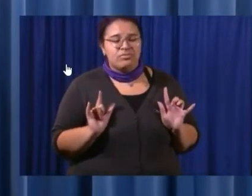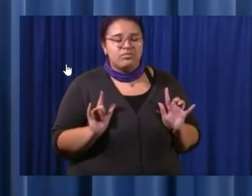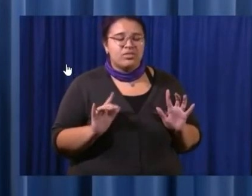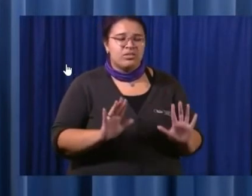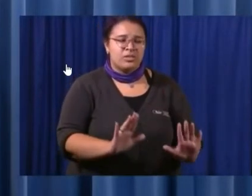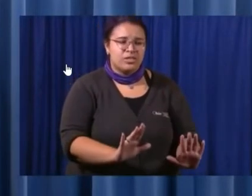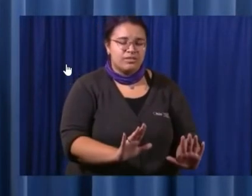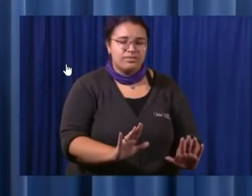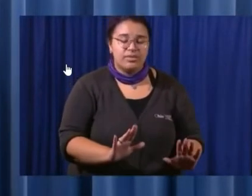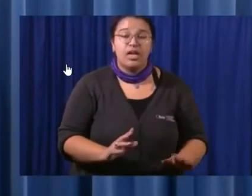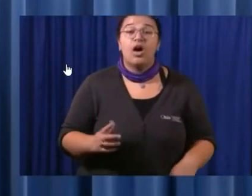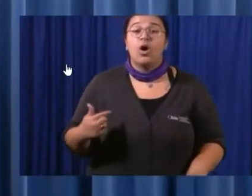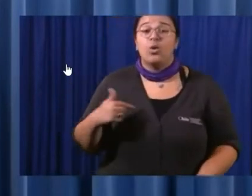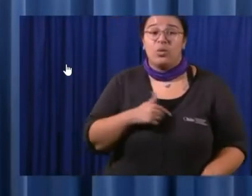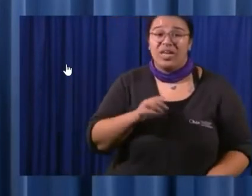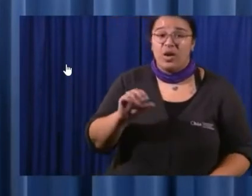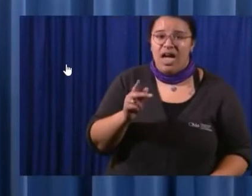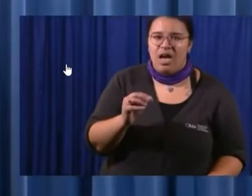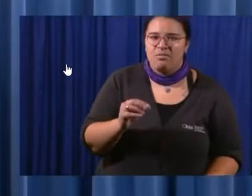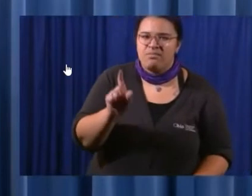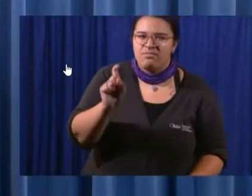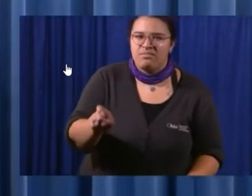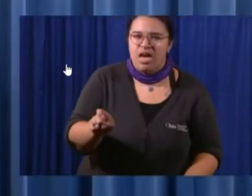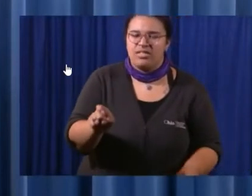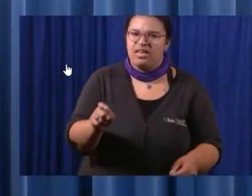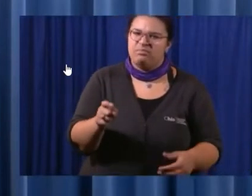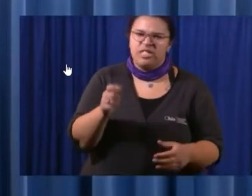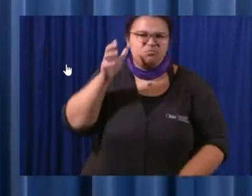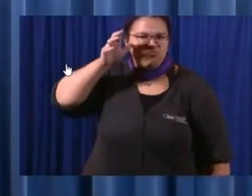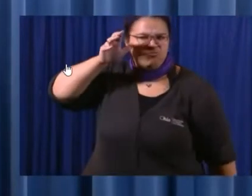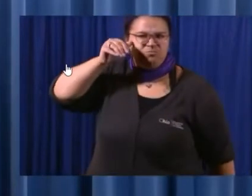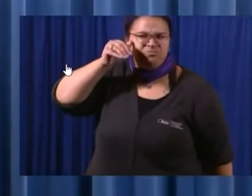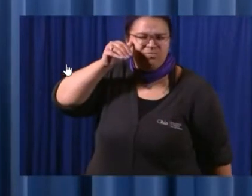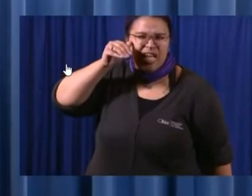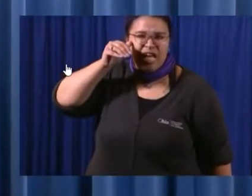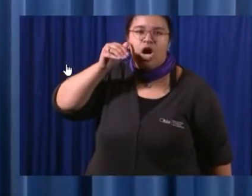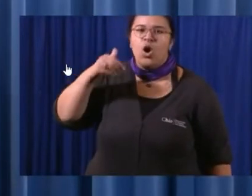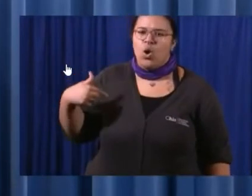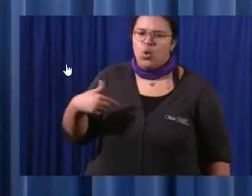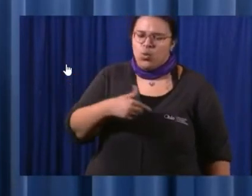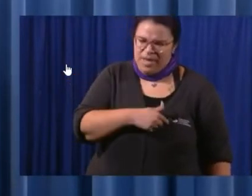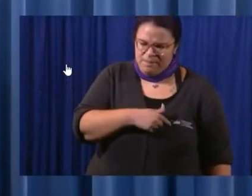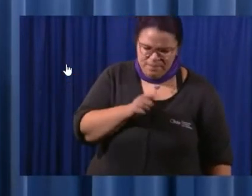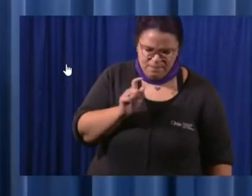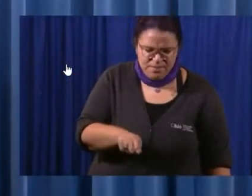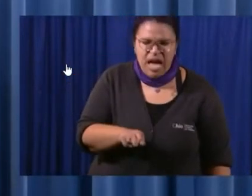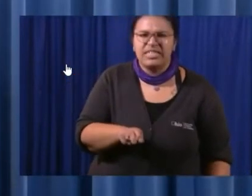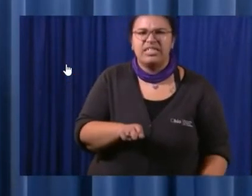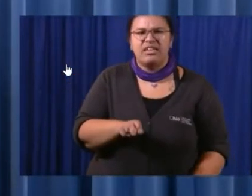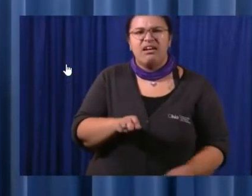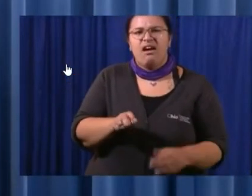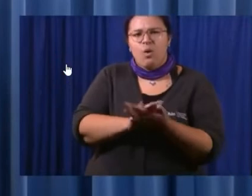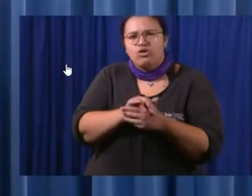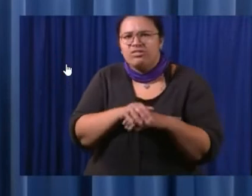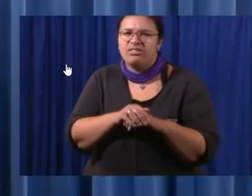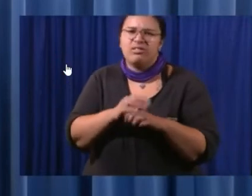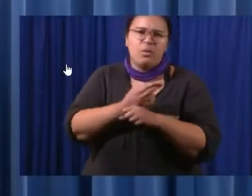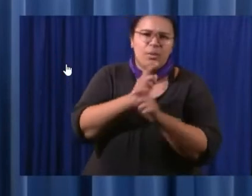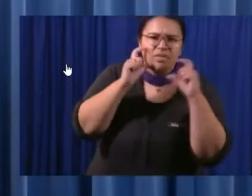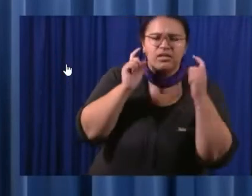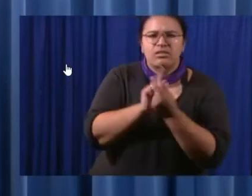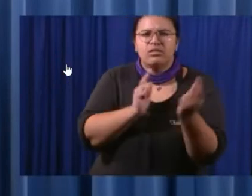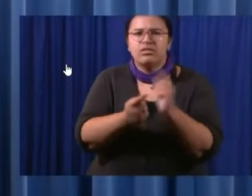happen. This is a long battle. And we won round one, maybe round two, but this is